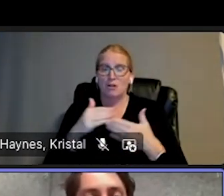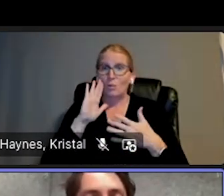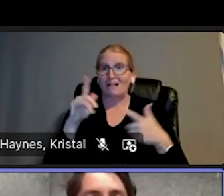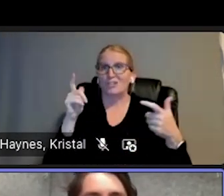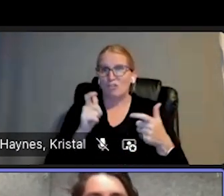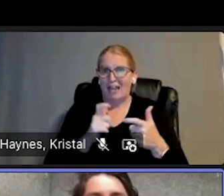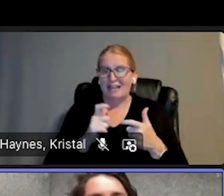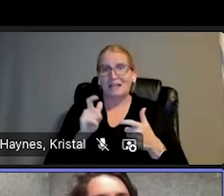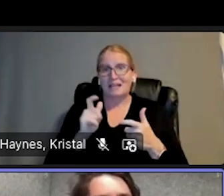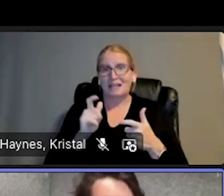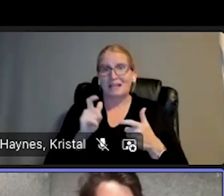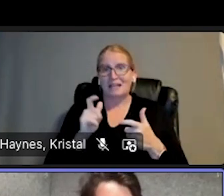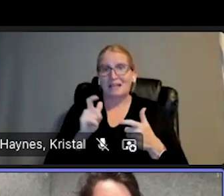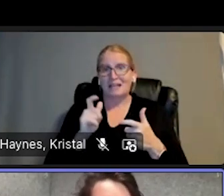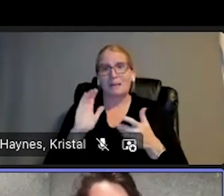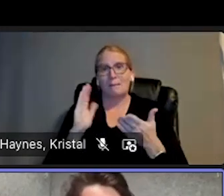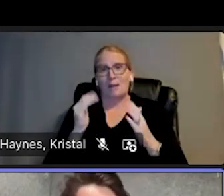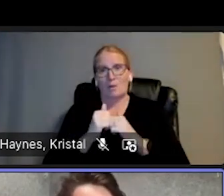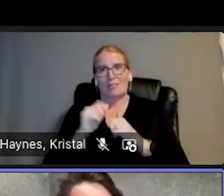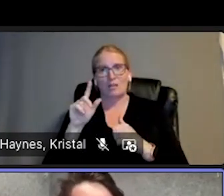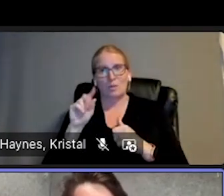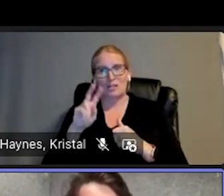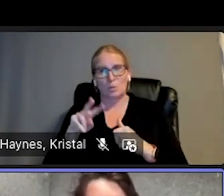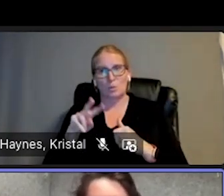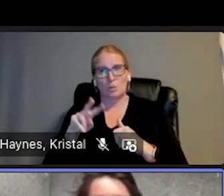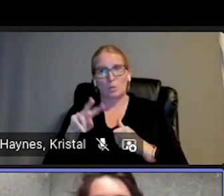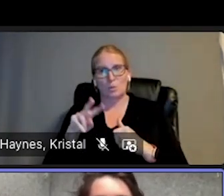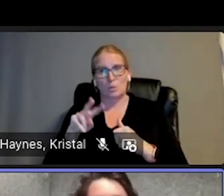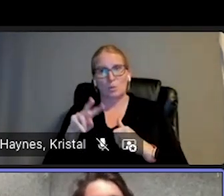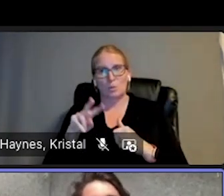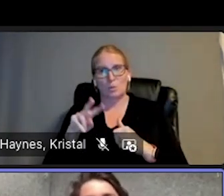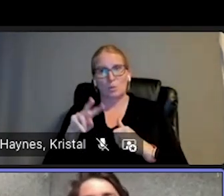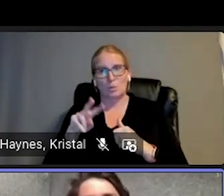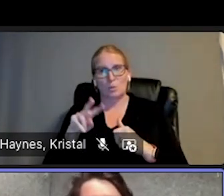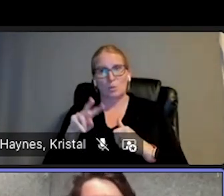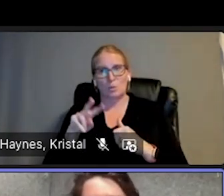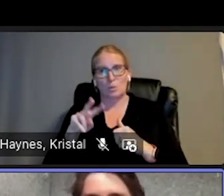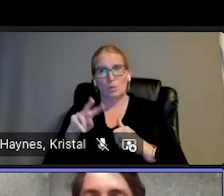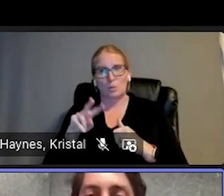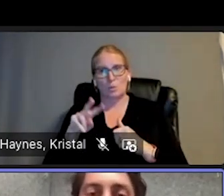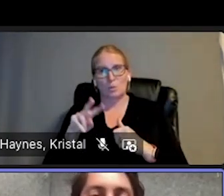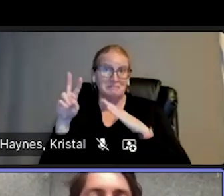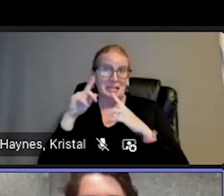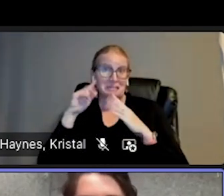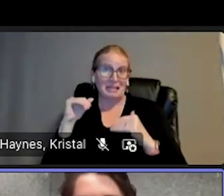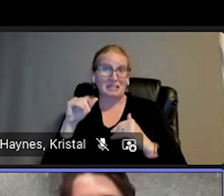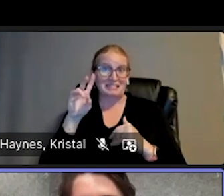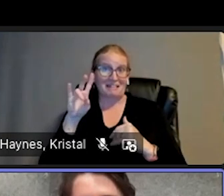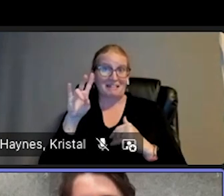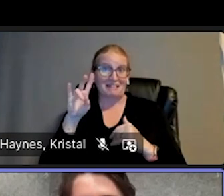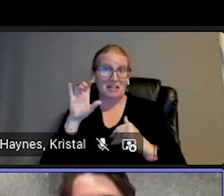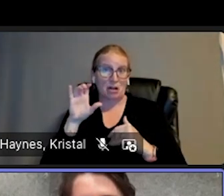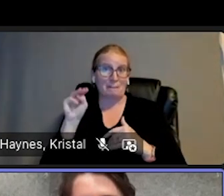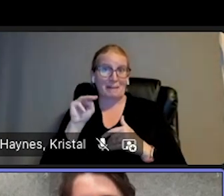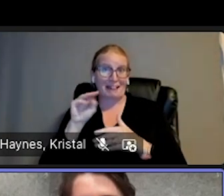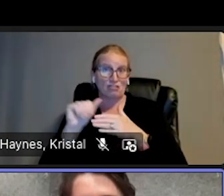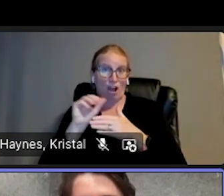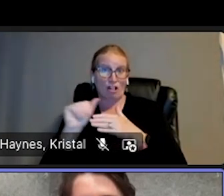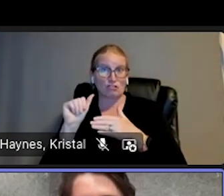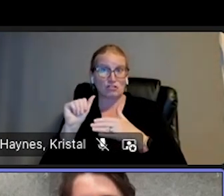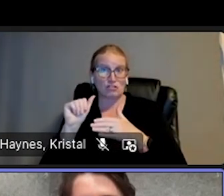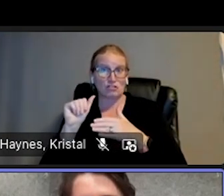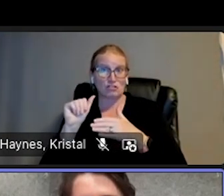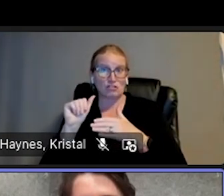an anticipated $700 million or so of deployments in the offing, we need to grow our construction workforce by